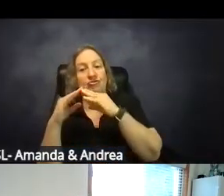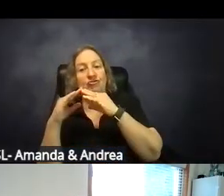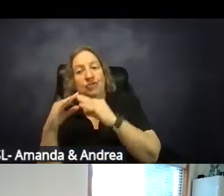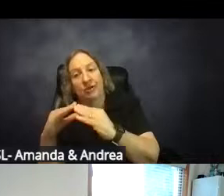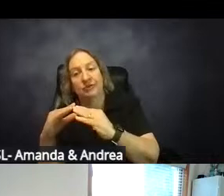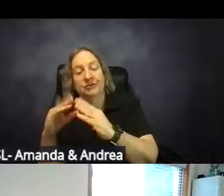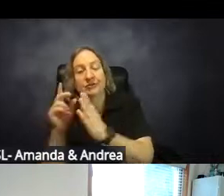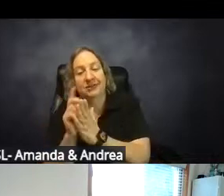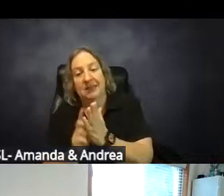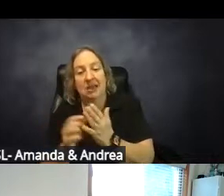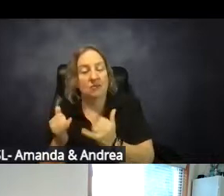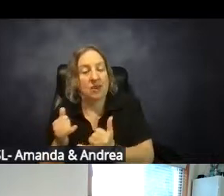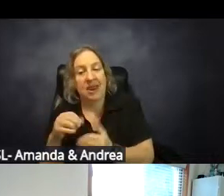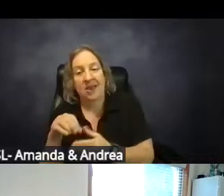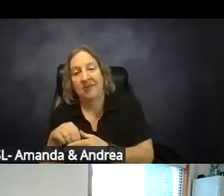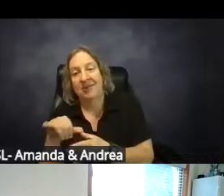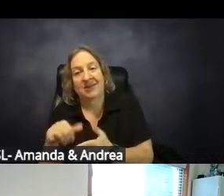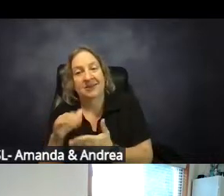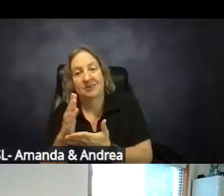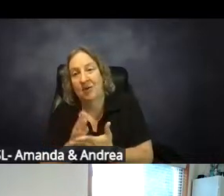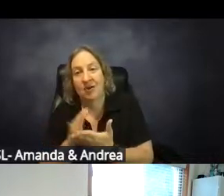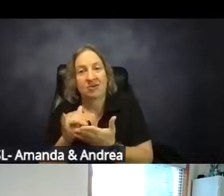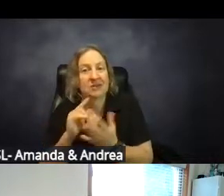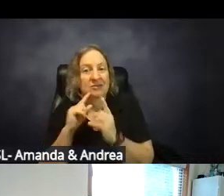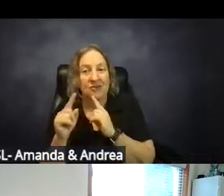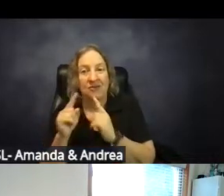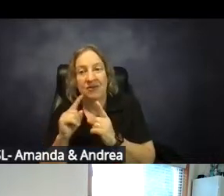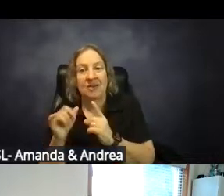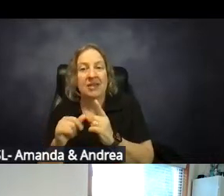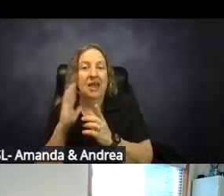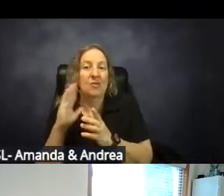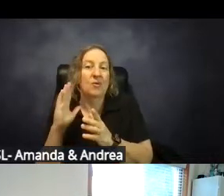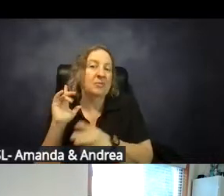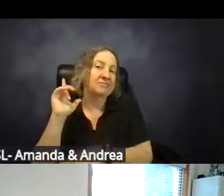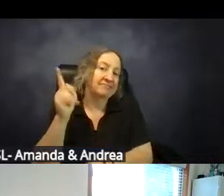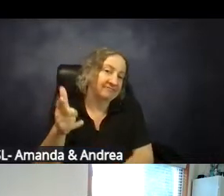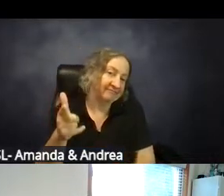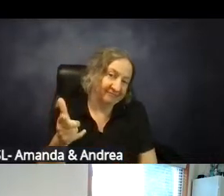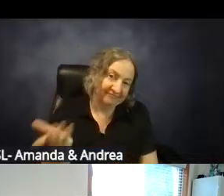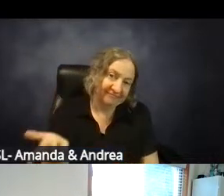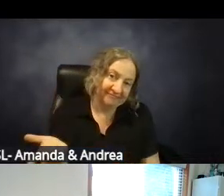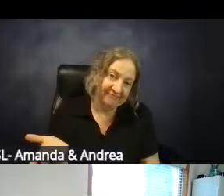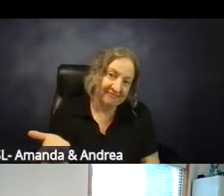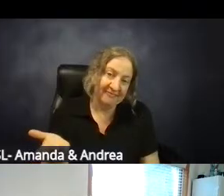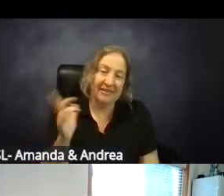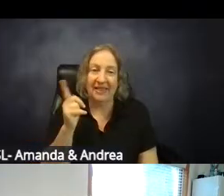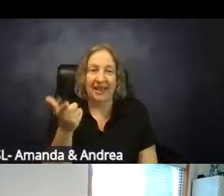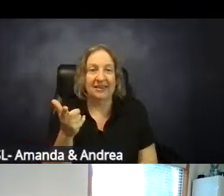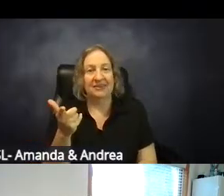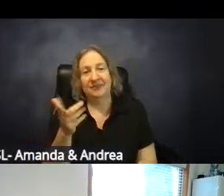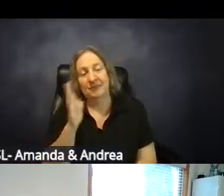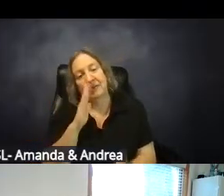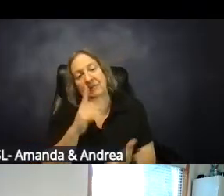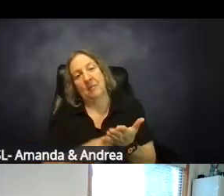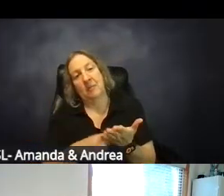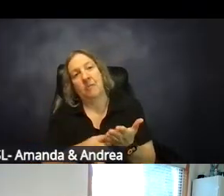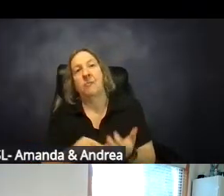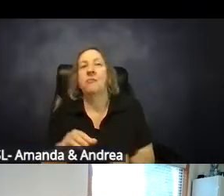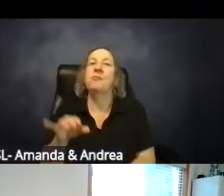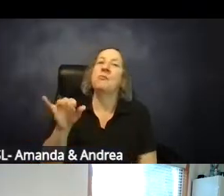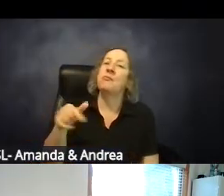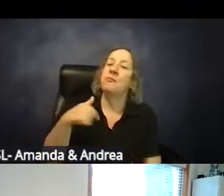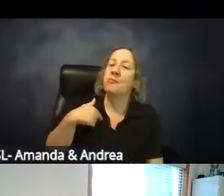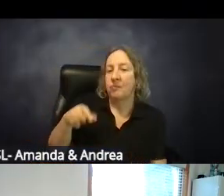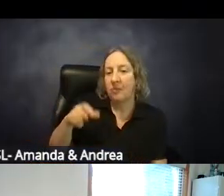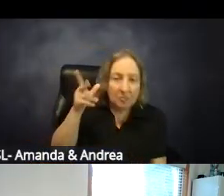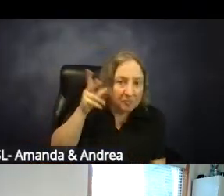now in this phase, in this conversation. That will come back around at a later point. Well, that's what I needed to hear. Thank